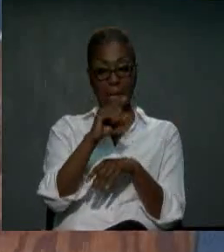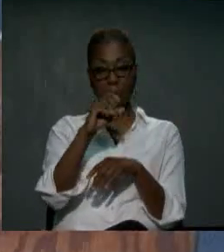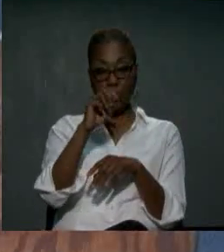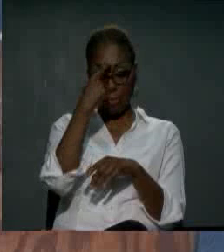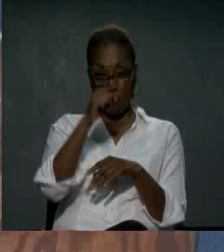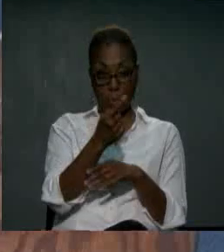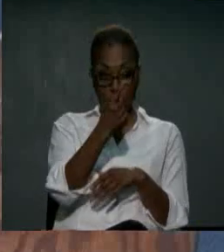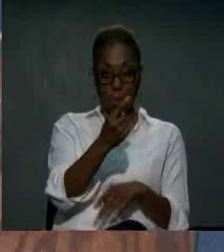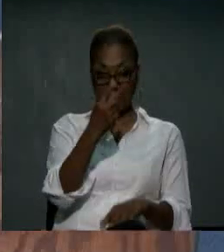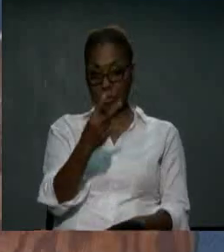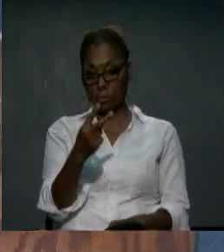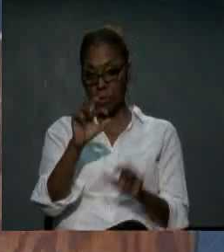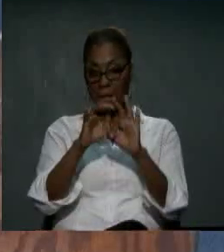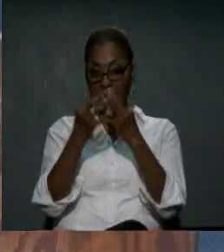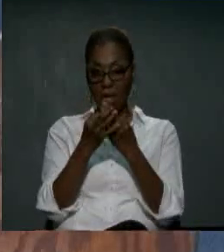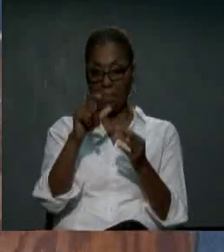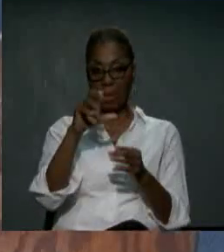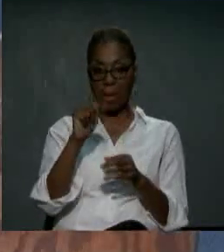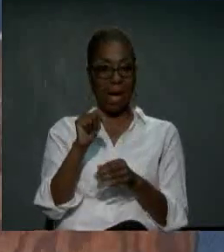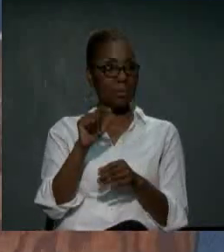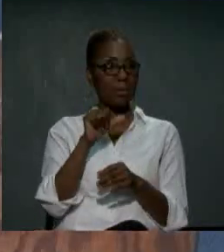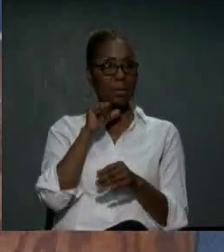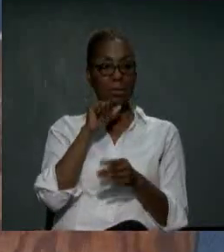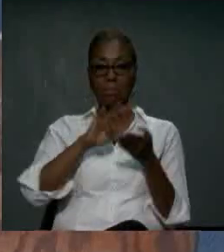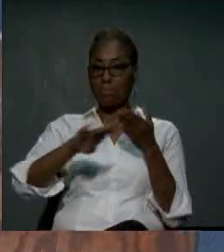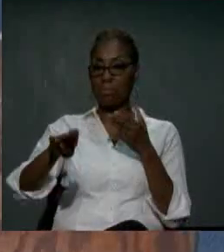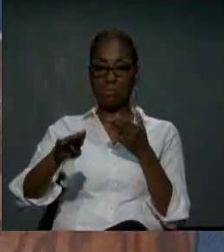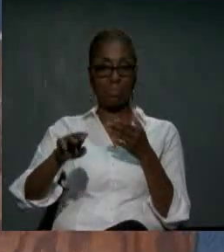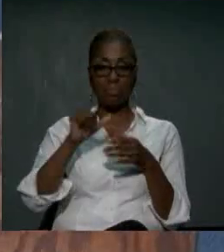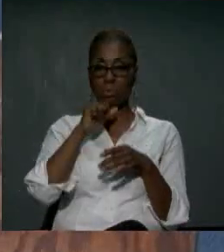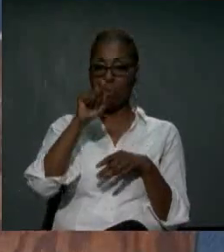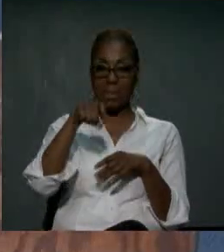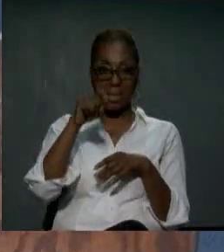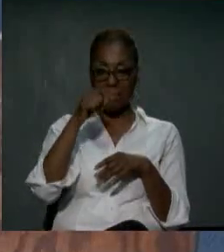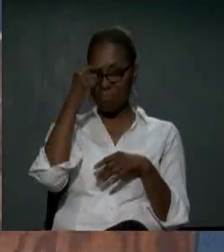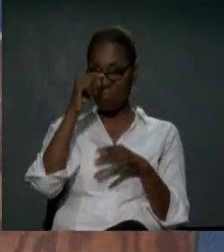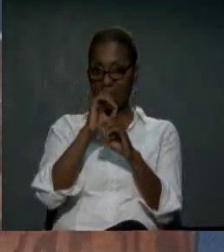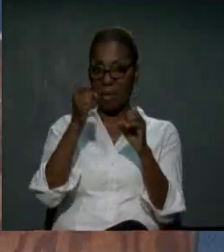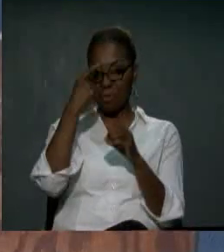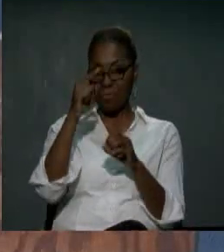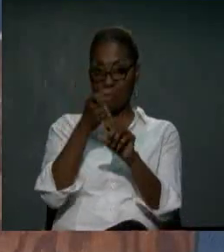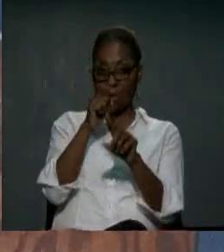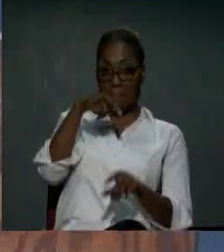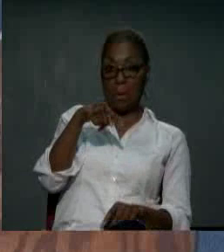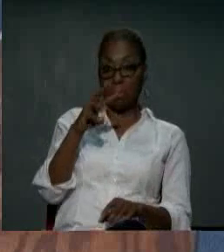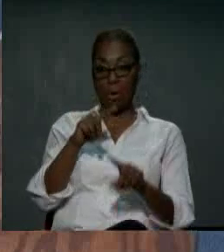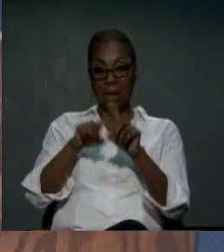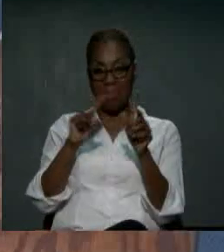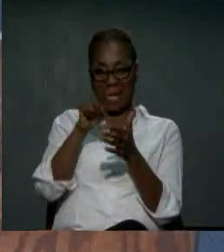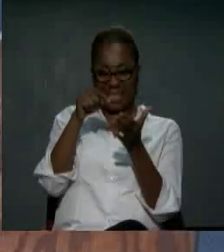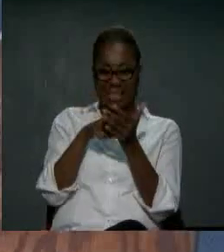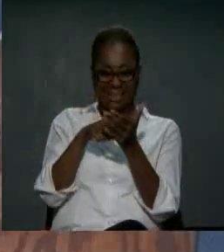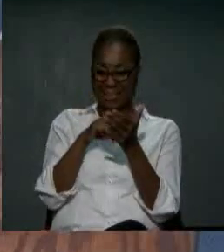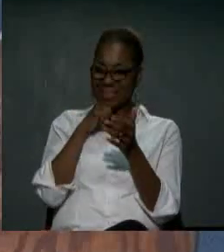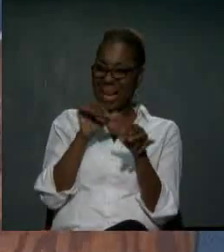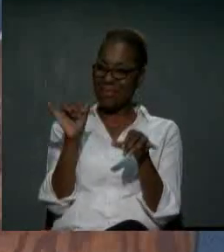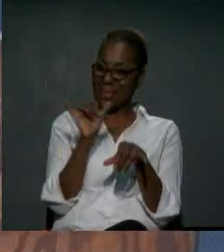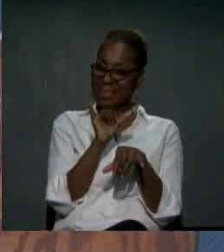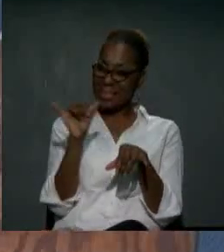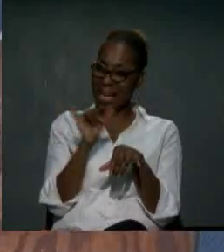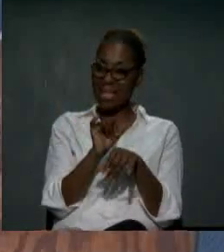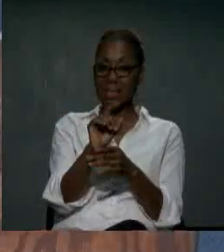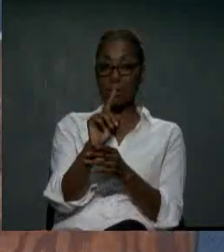family lots, you're exempt from boundary streets, don't need nothing from public works. But this isn't quite the same. It's